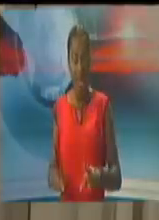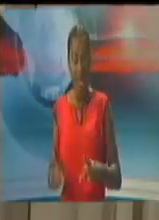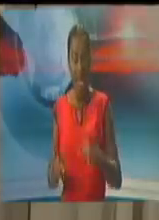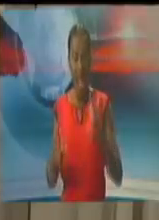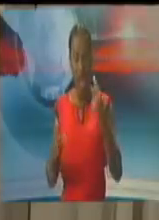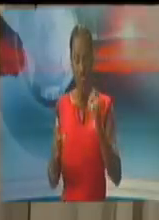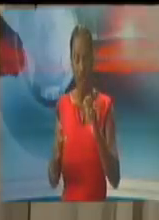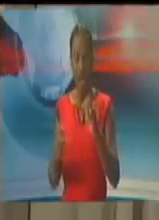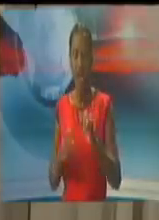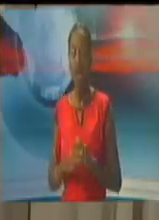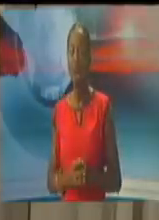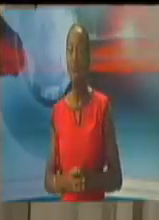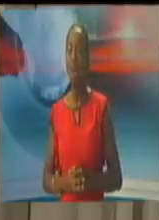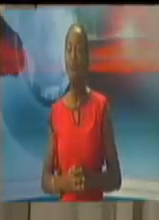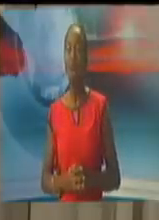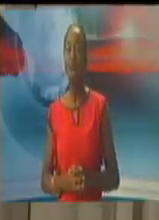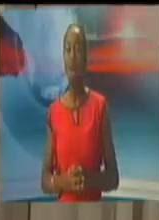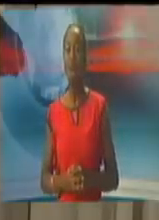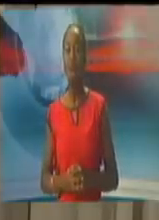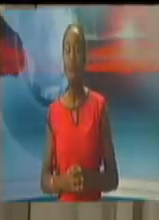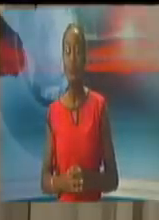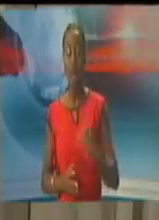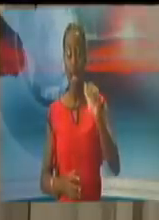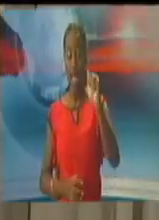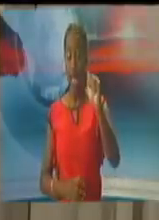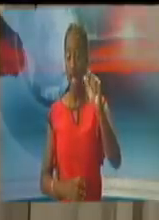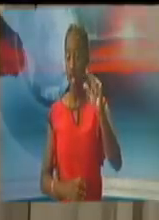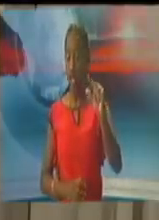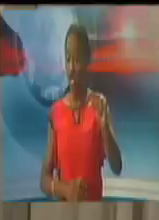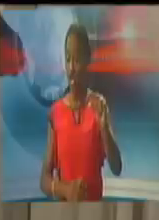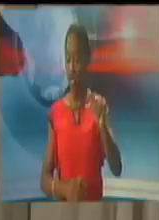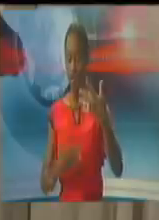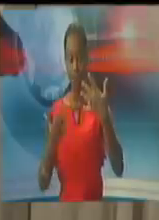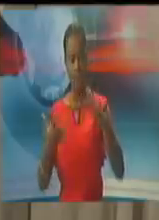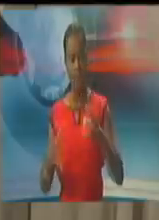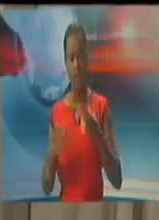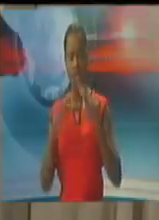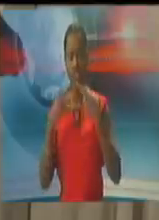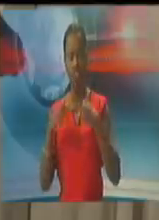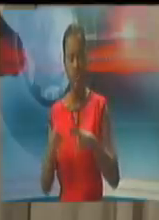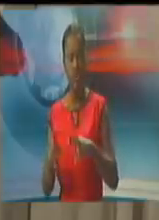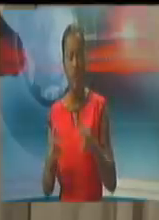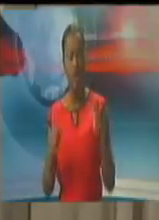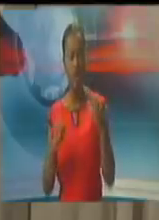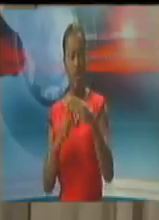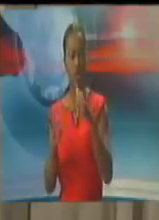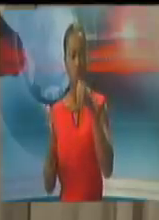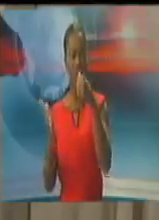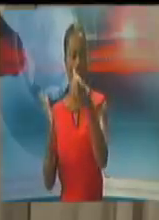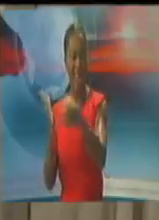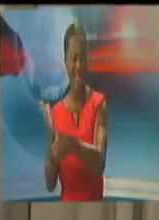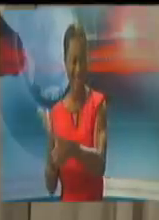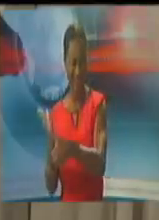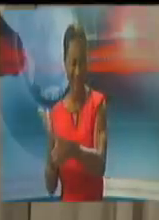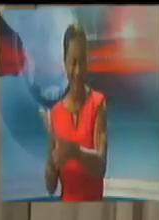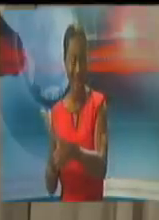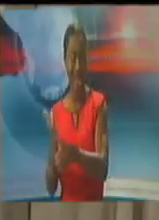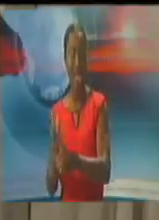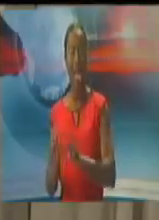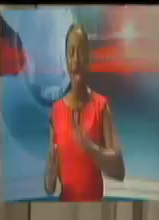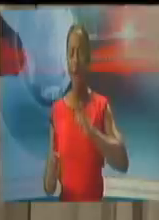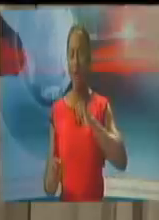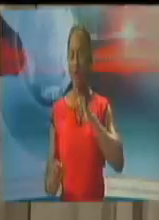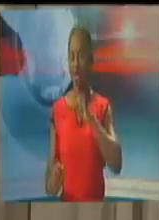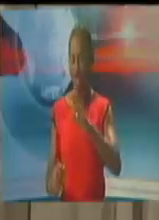box. The Attorney General has already responded to that pre-action letter. I'm certain his response is well-grounded in